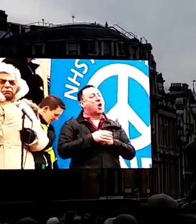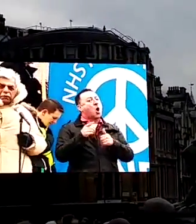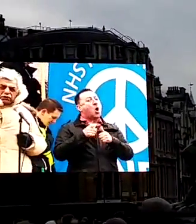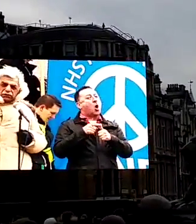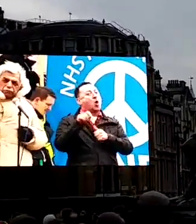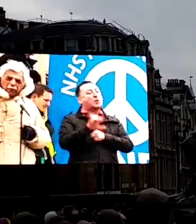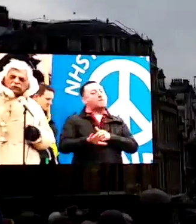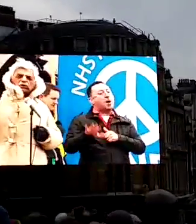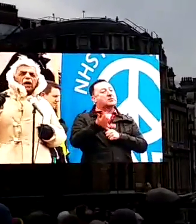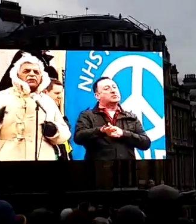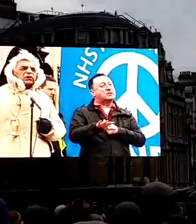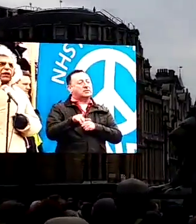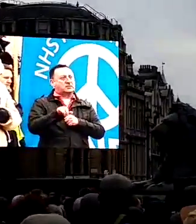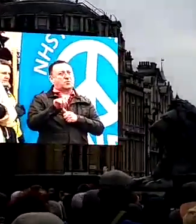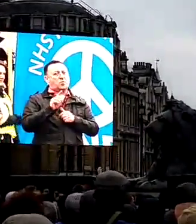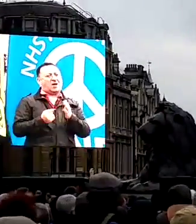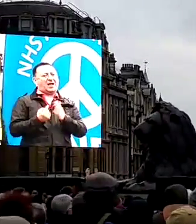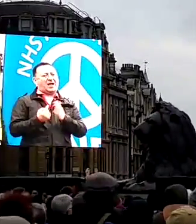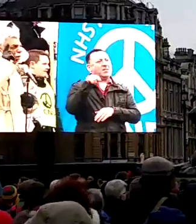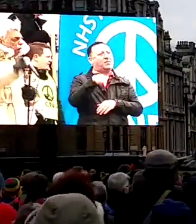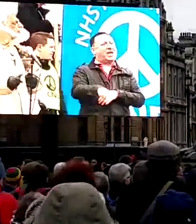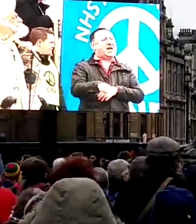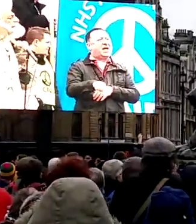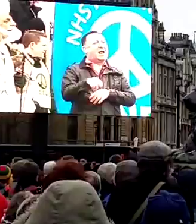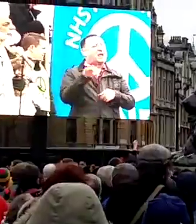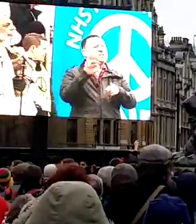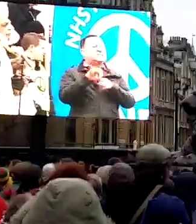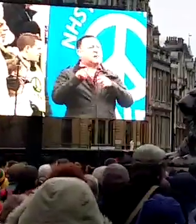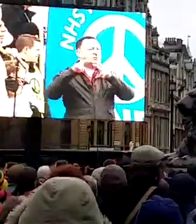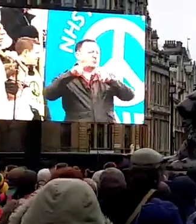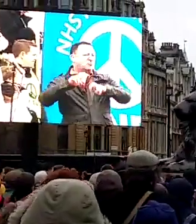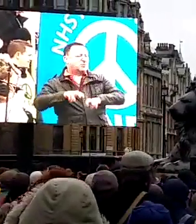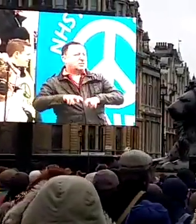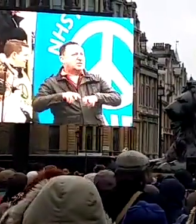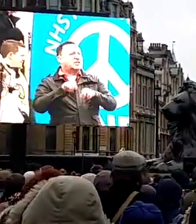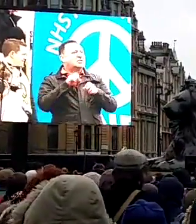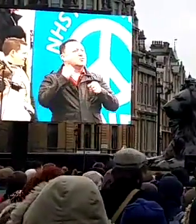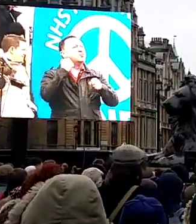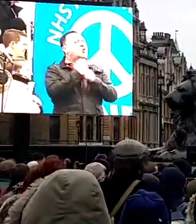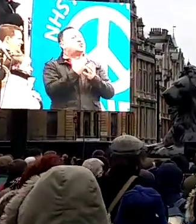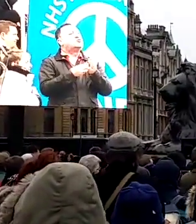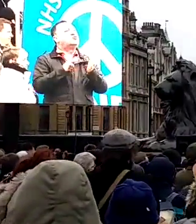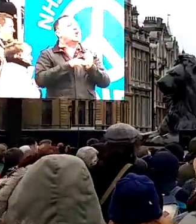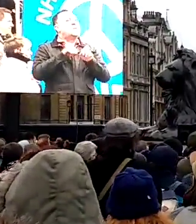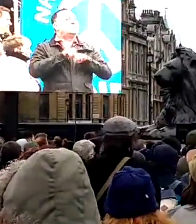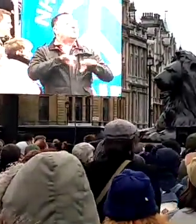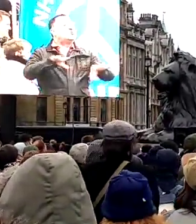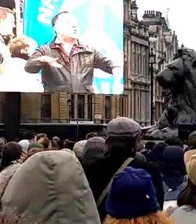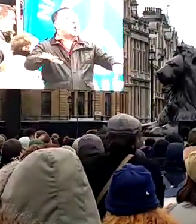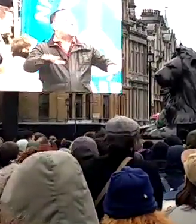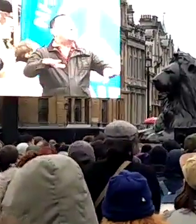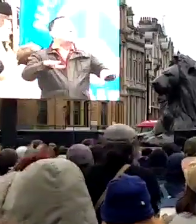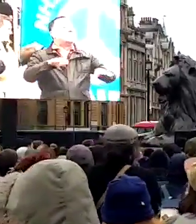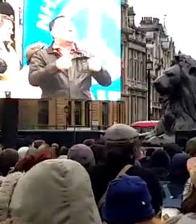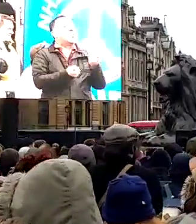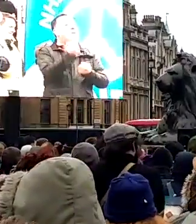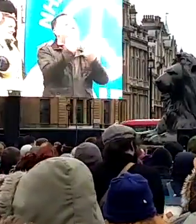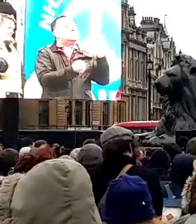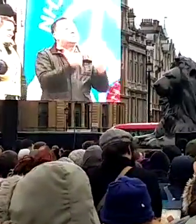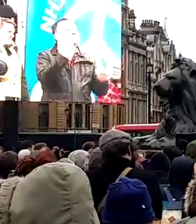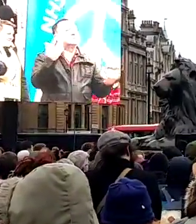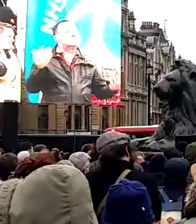were specializing in germ warfare. And we used to march from Aldermaston to